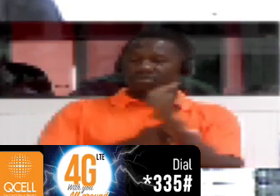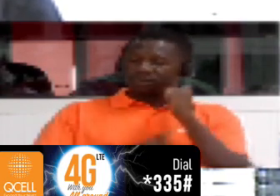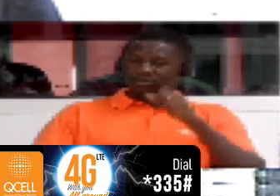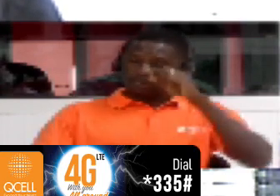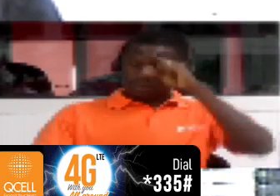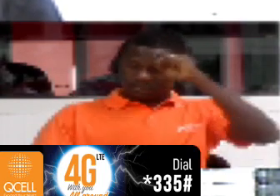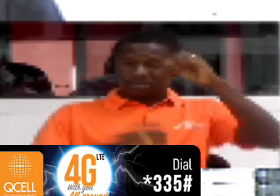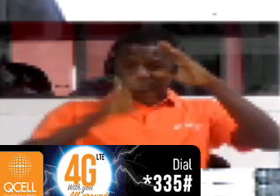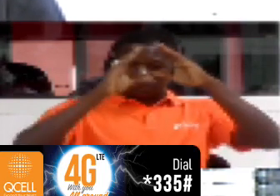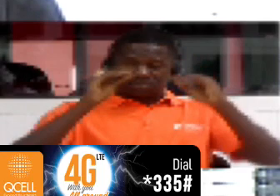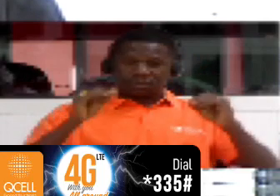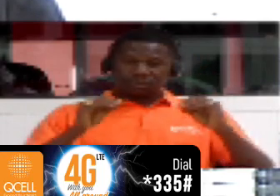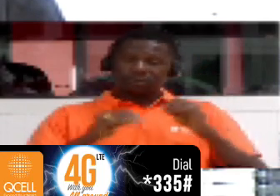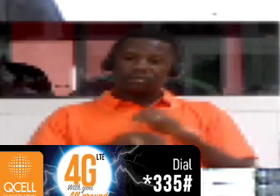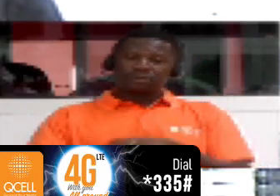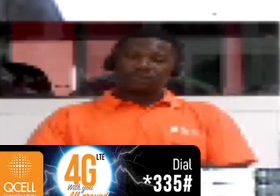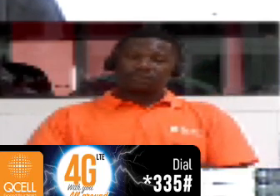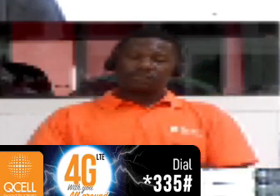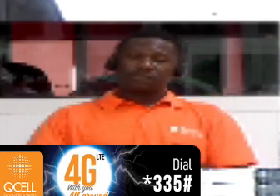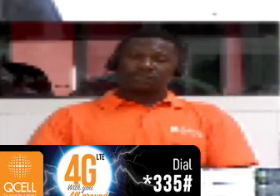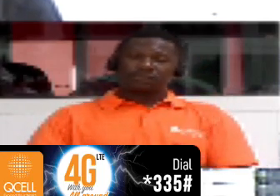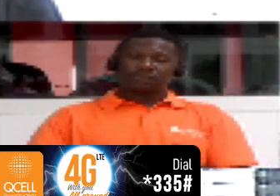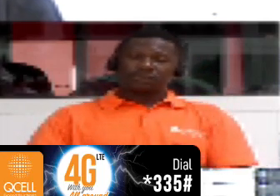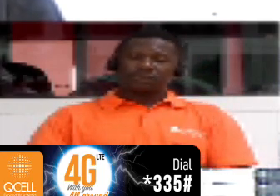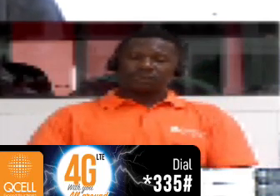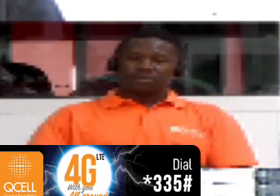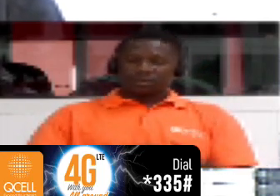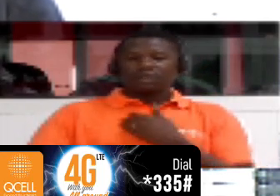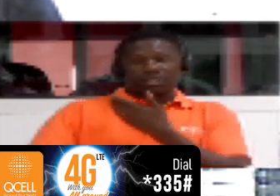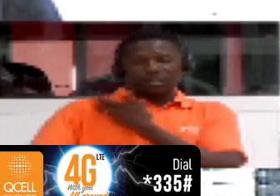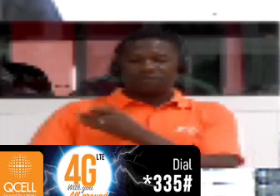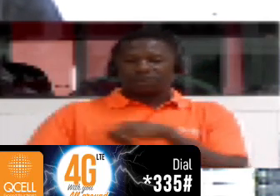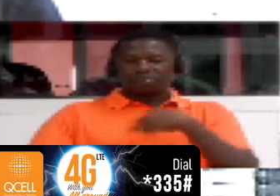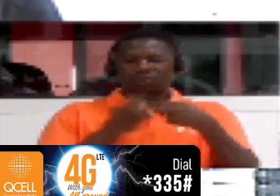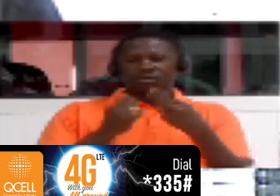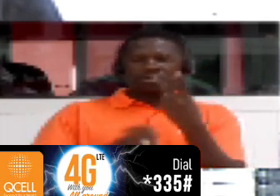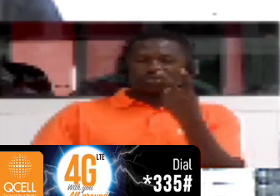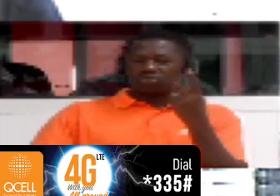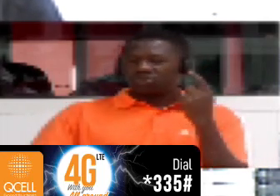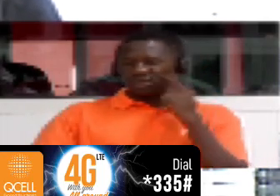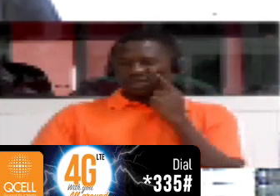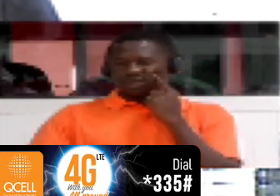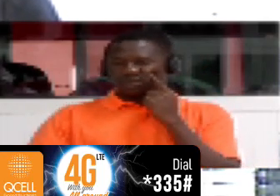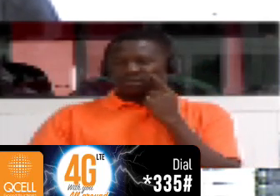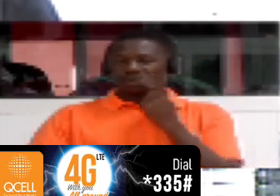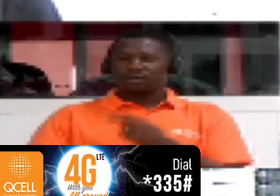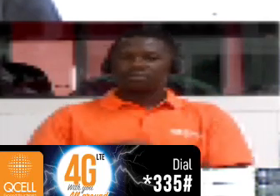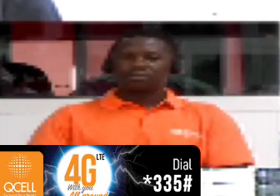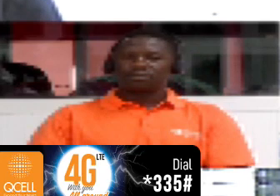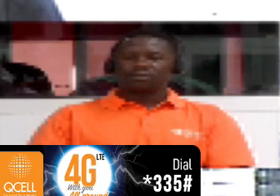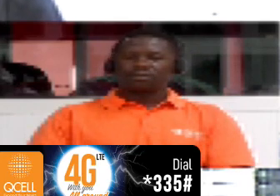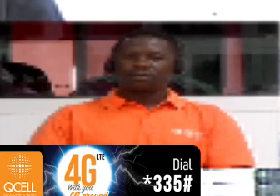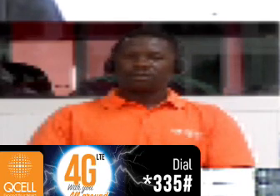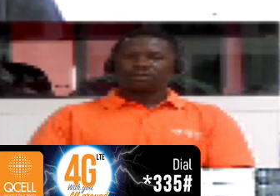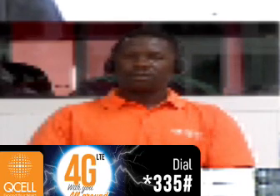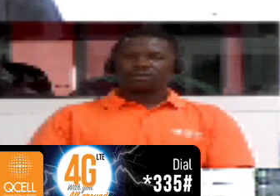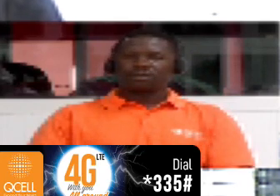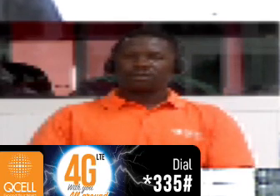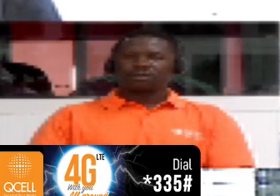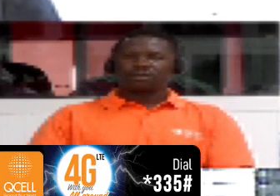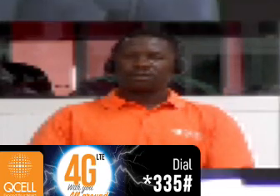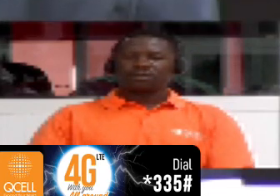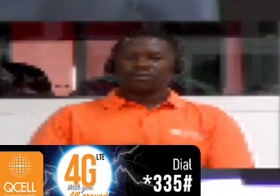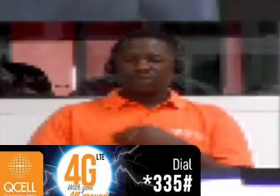the state house. Yembula ndata ofola tilifula. I was allowed to go on off for 2 days. Can I